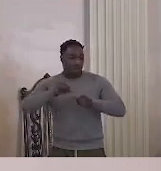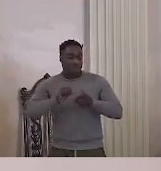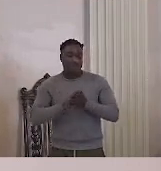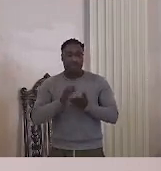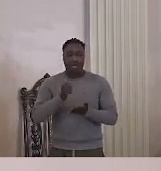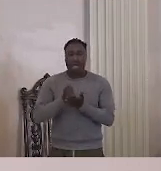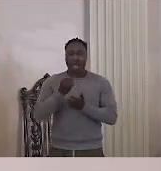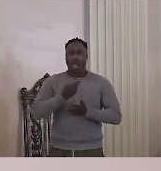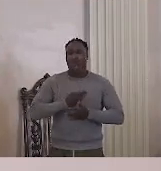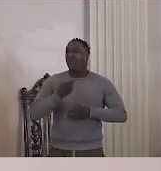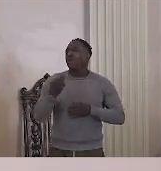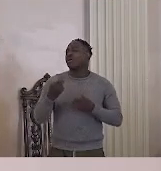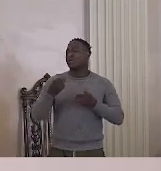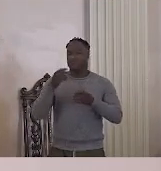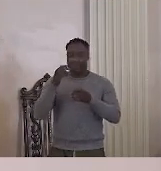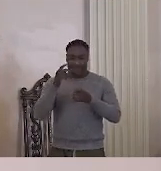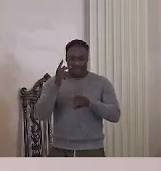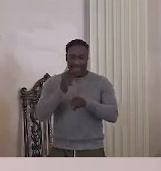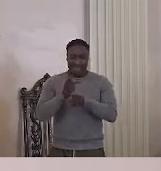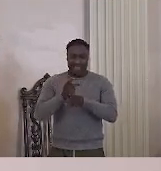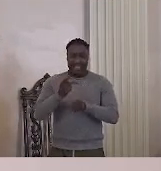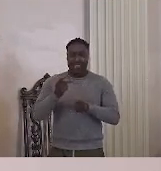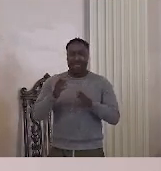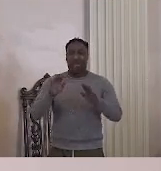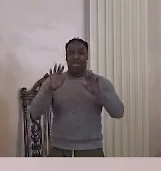Help us ground our lives in gratitude.